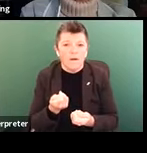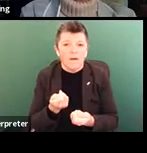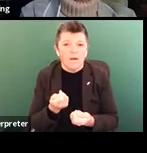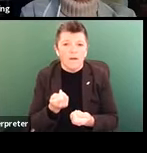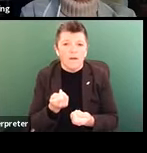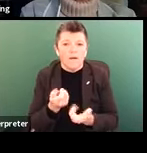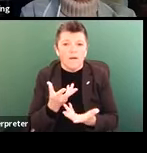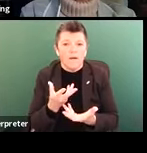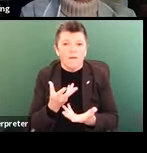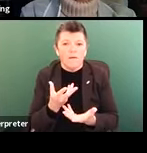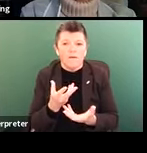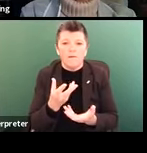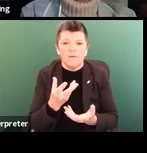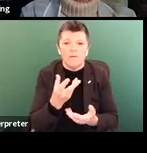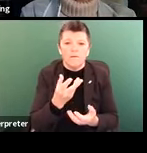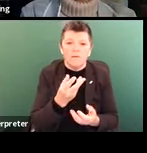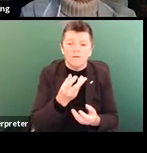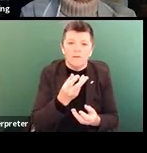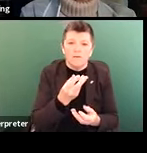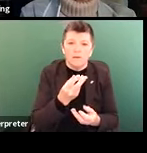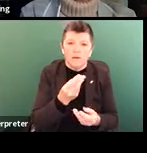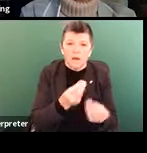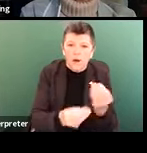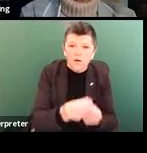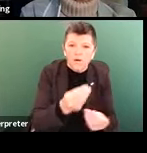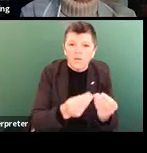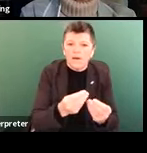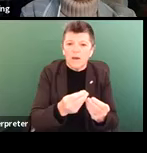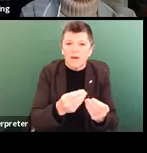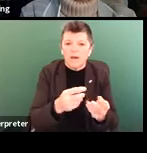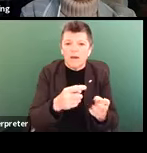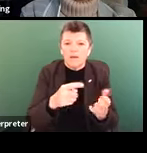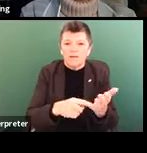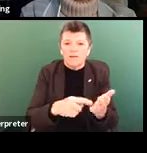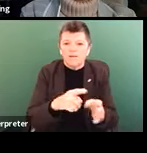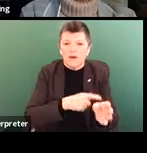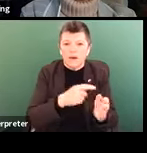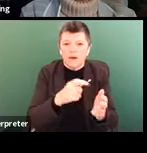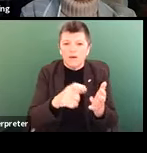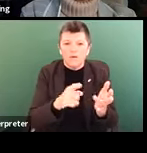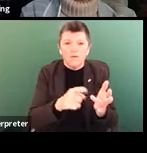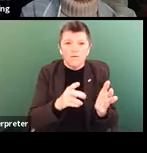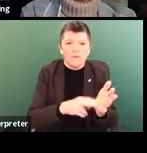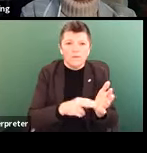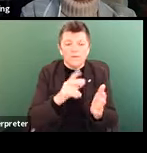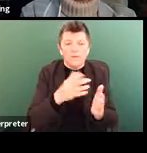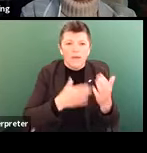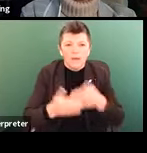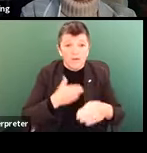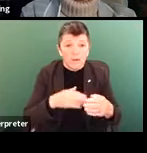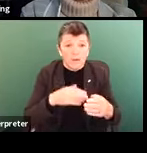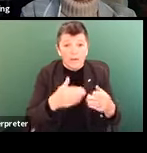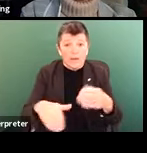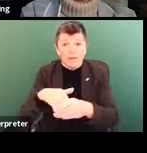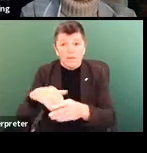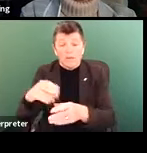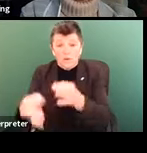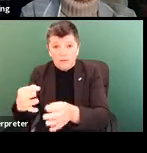economic tycoons' behavior in politics and also in the